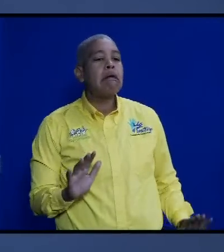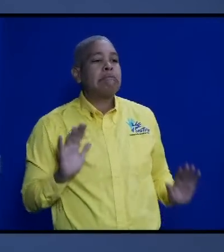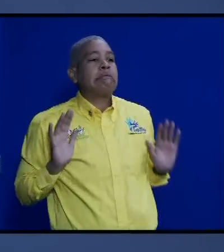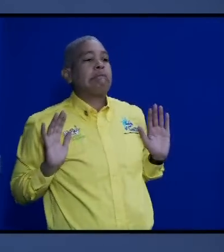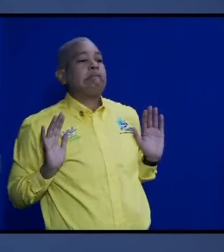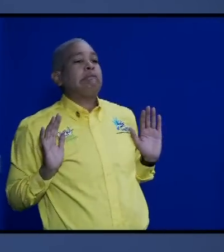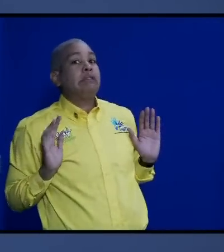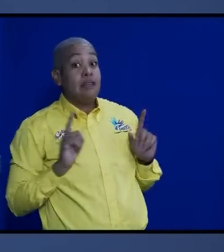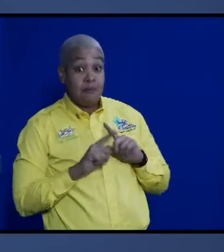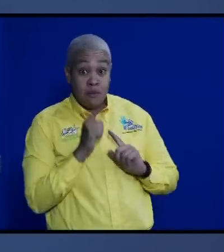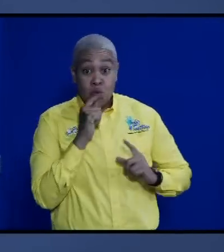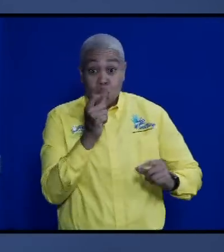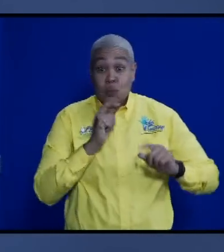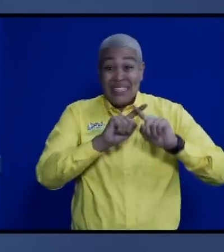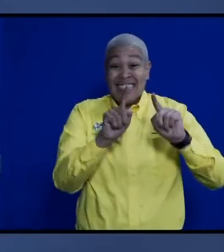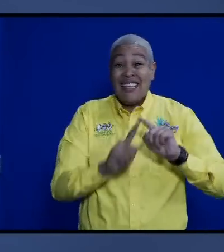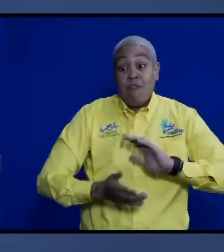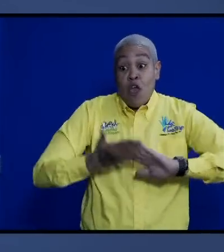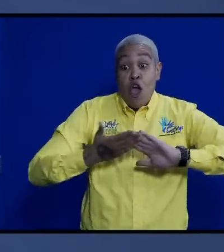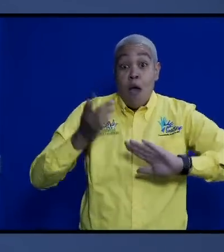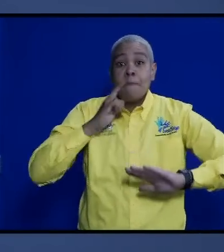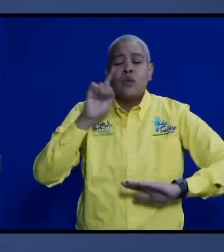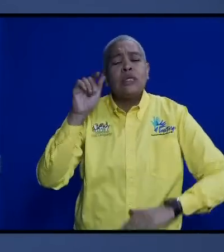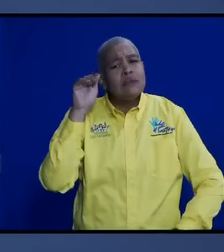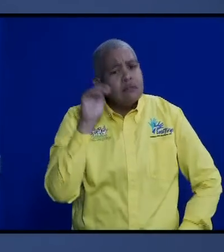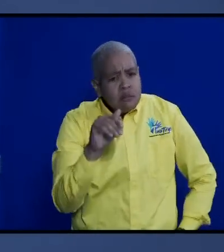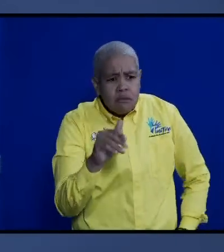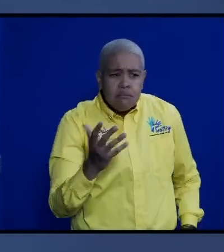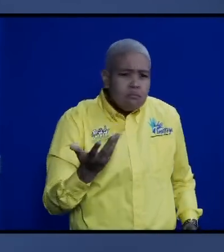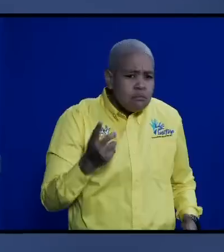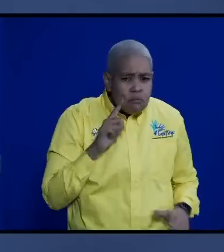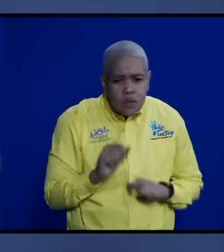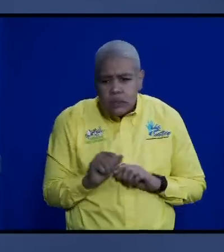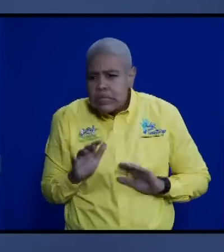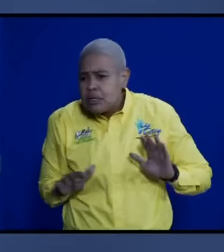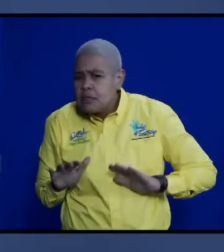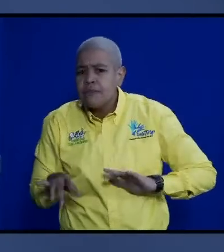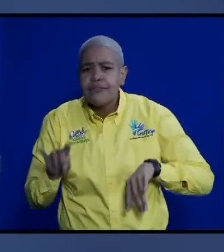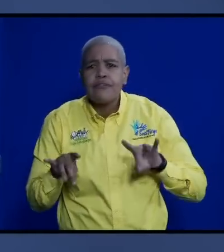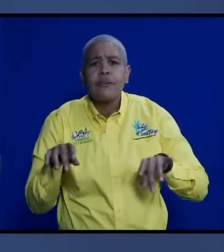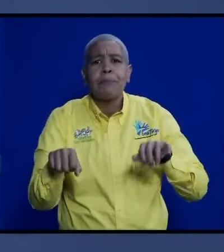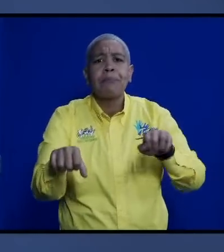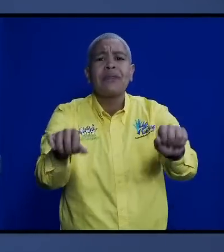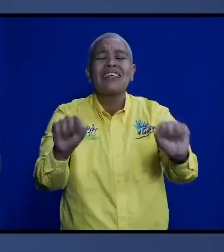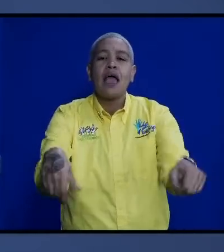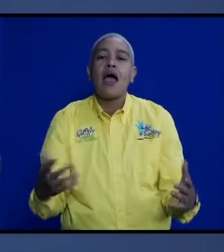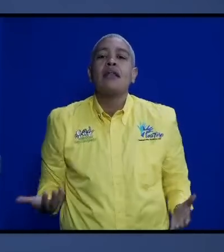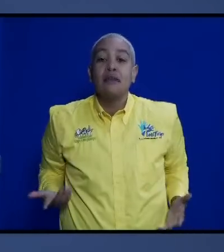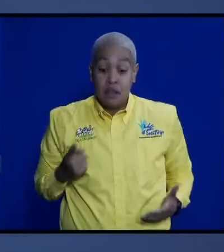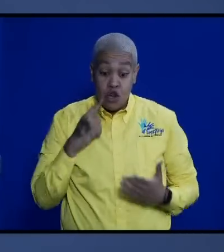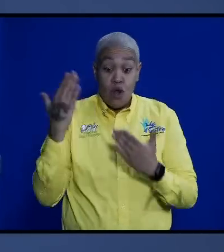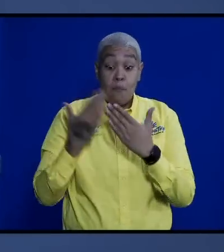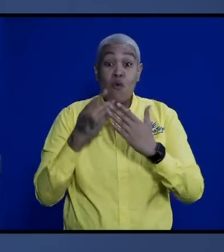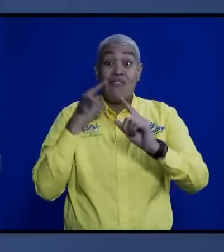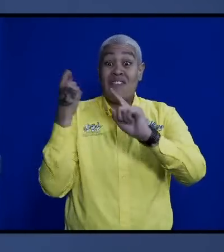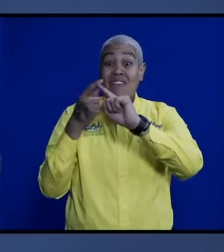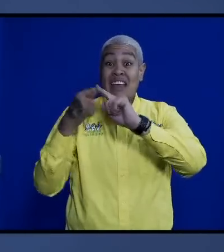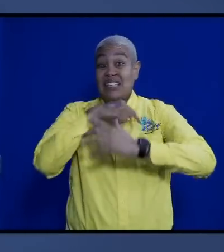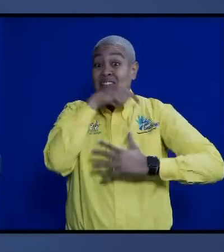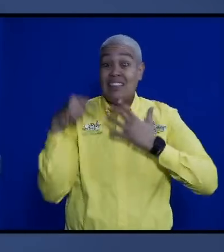conduct various operations to preempt them. The proof of the effectiveness of these